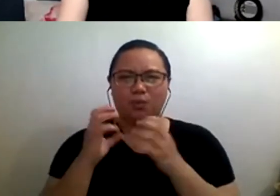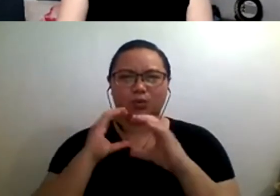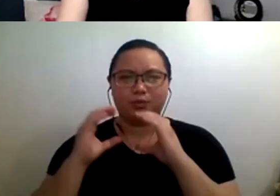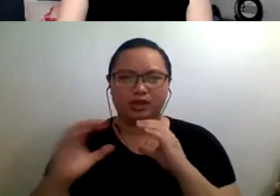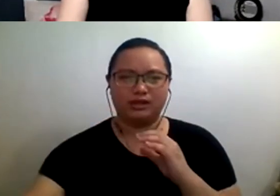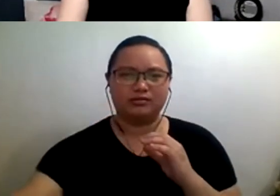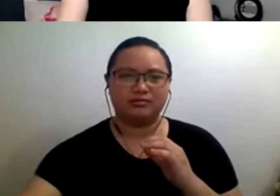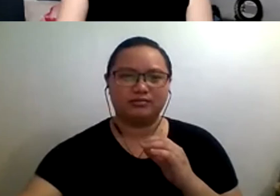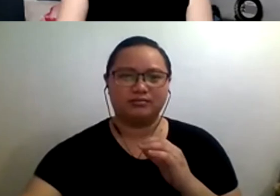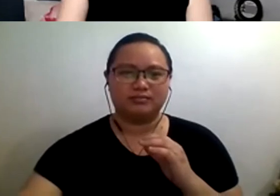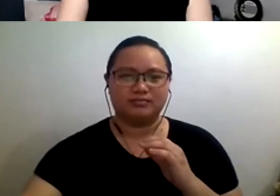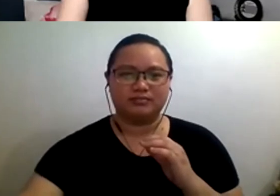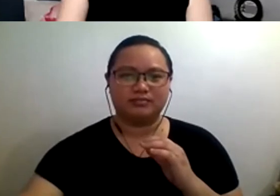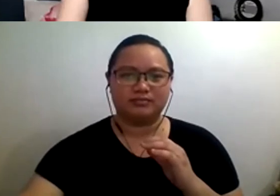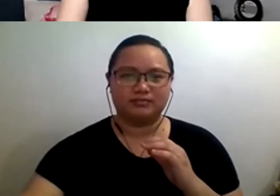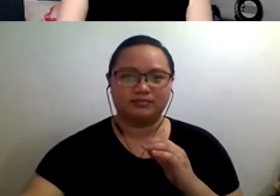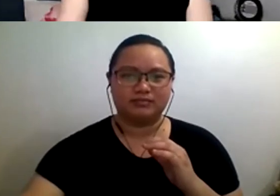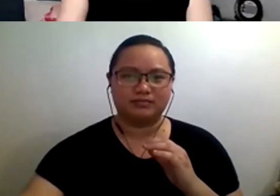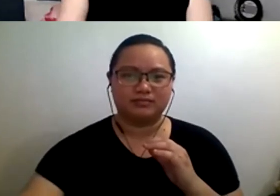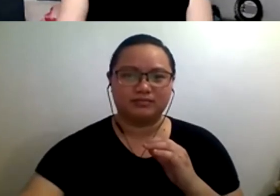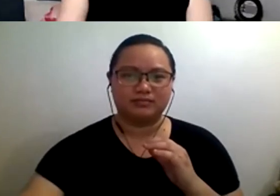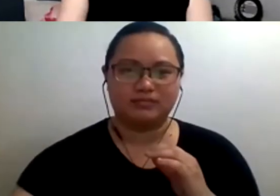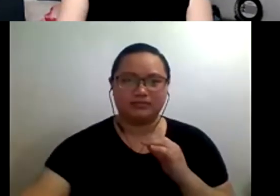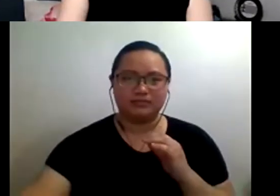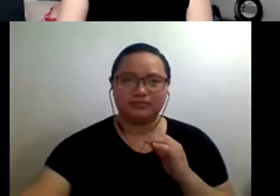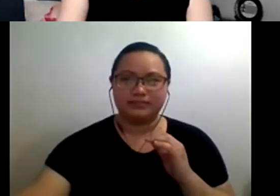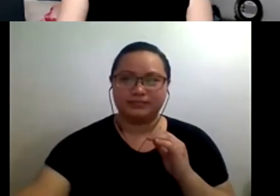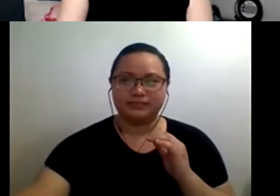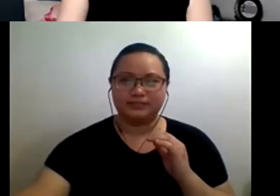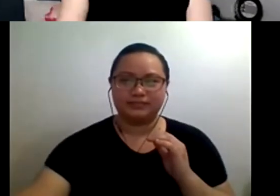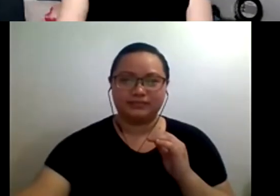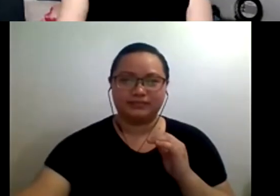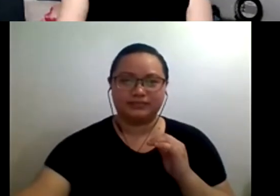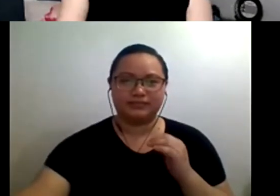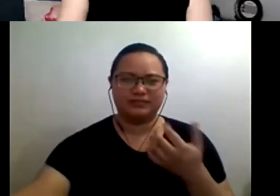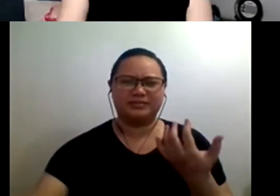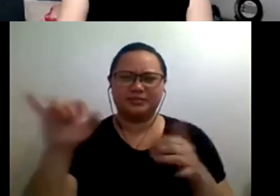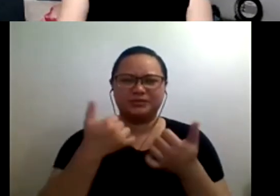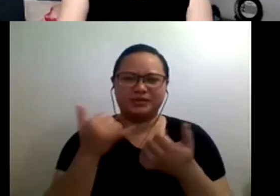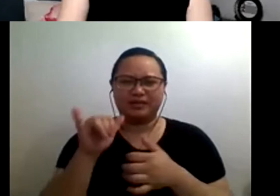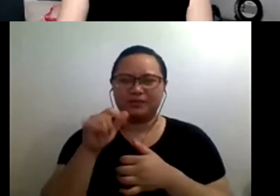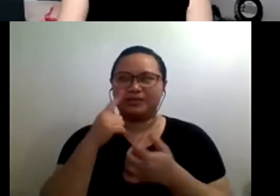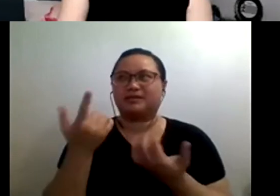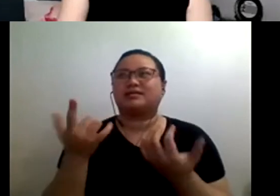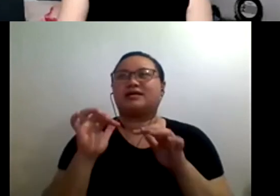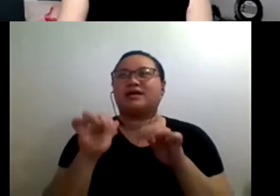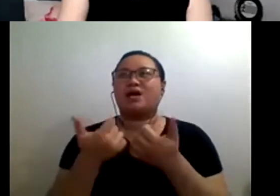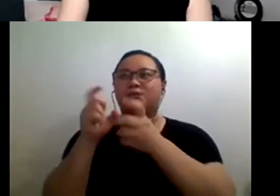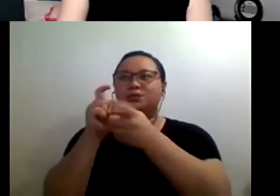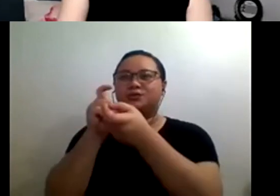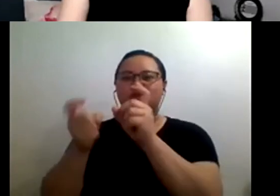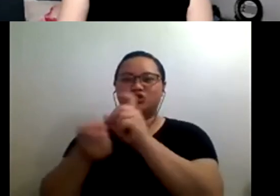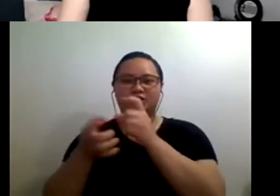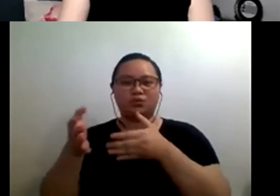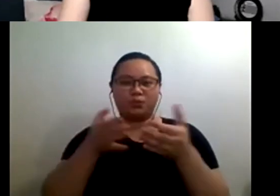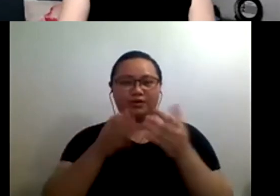listening is important kasi that will feed into how you will revise your way of communication. So